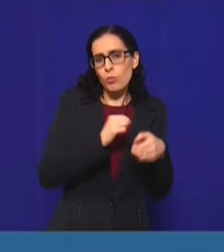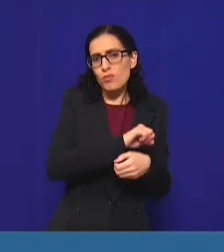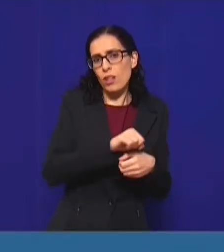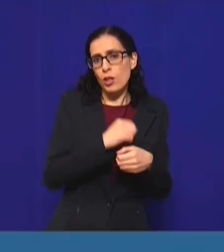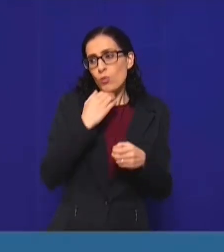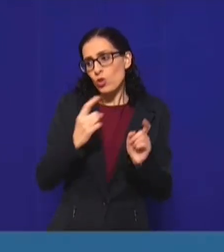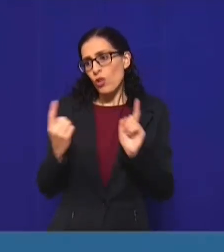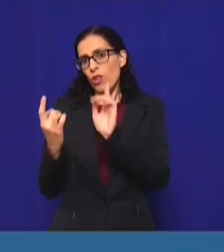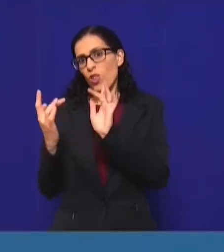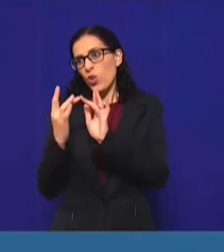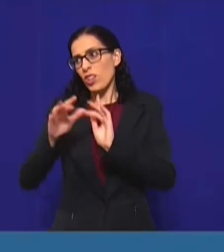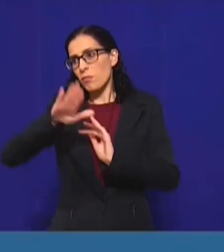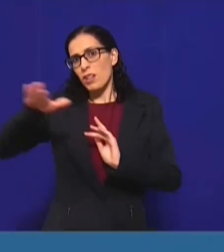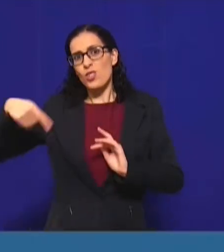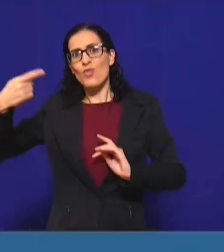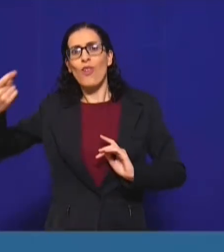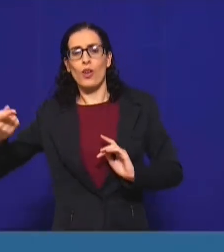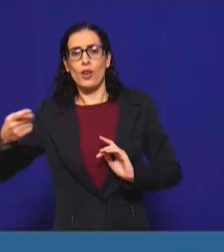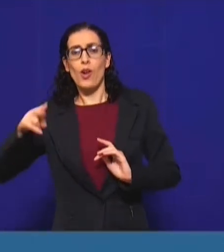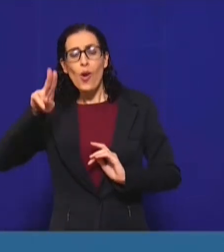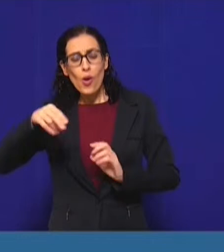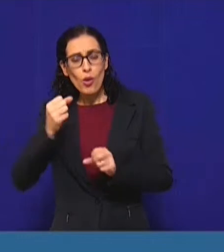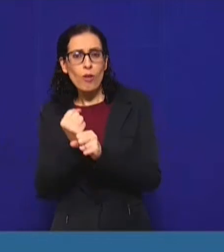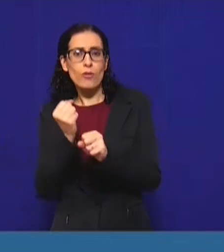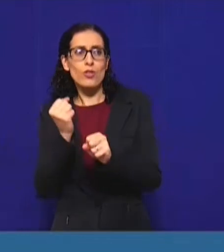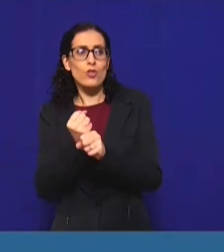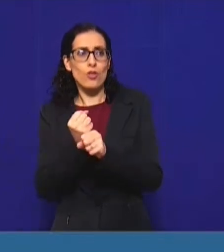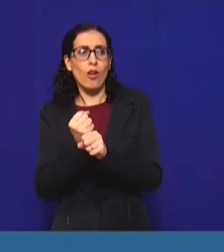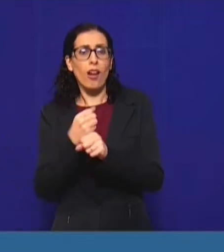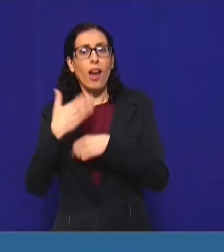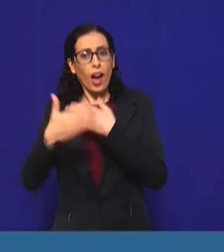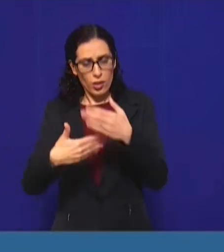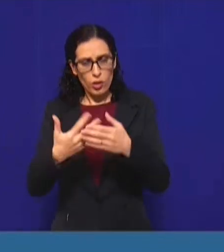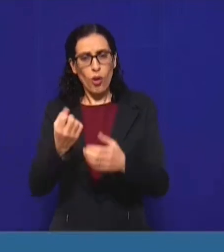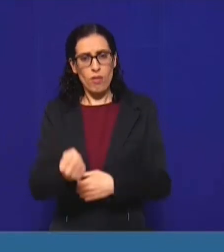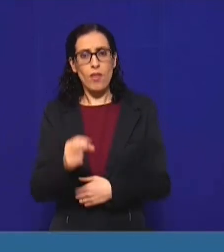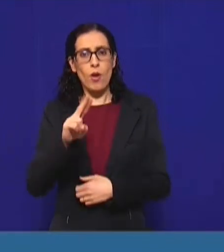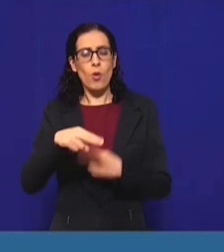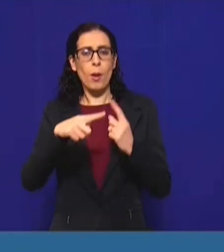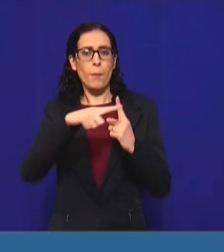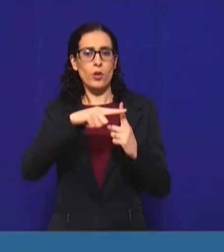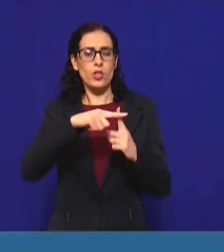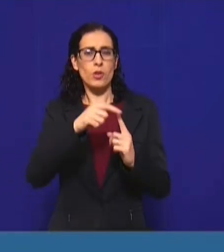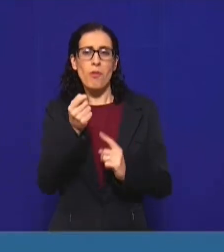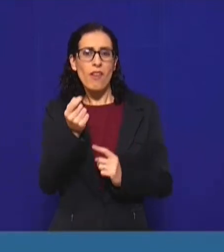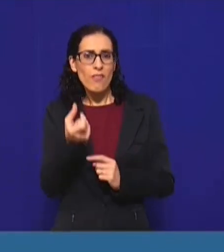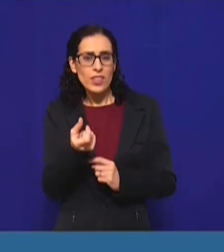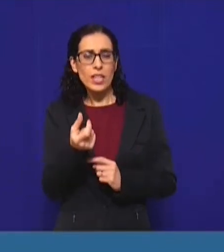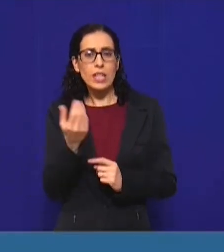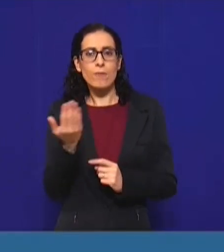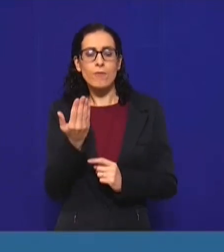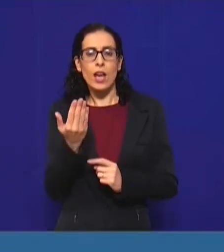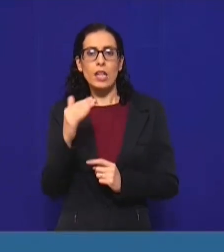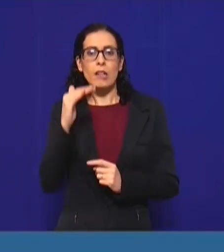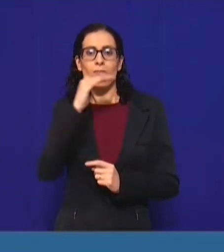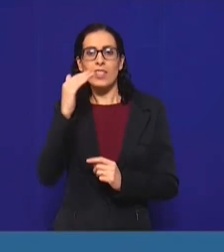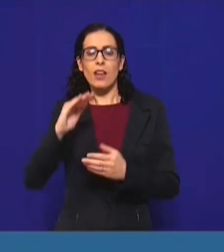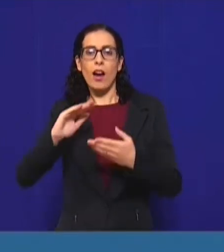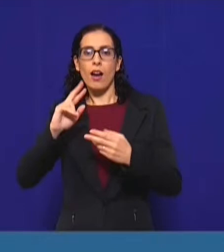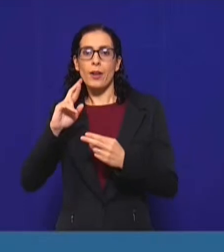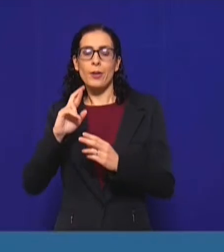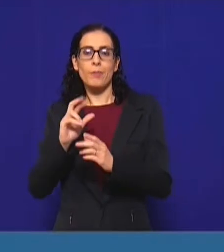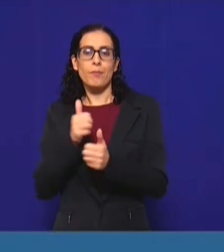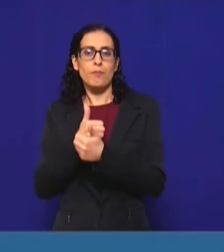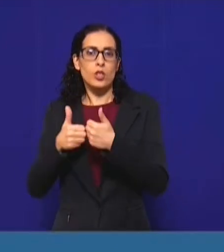u trasmissjoni. Anka fuq il-postijiet tax-xogħol qatt qed ikollna xi każijiet ftit każijiet ukoll f'institutions u anka